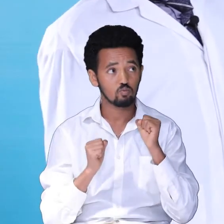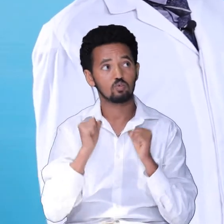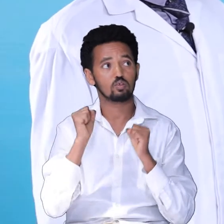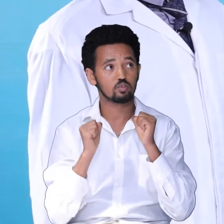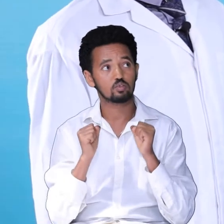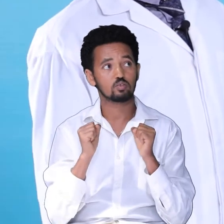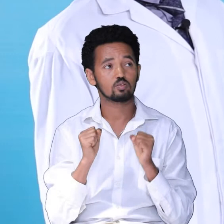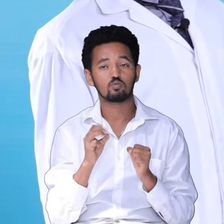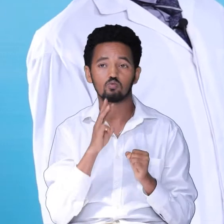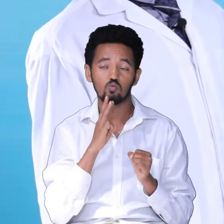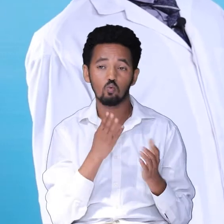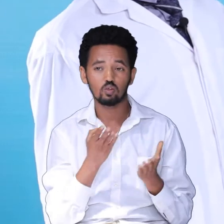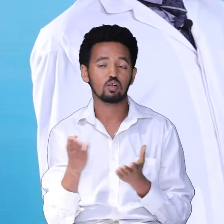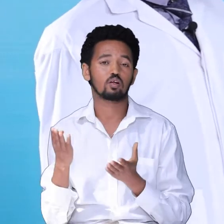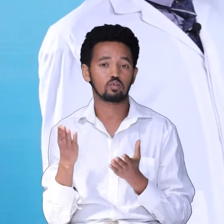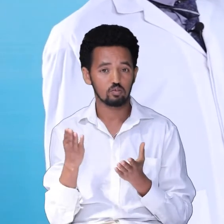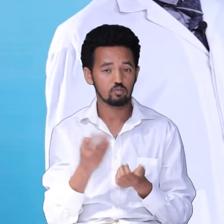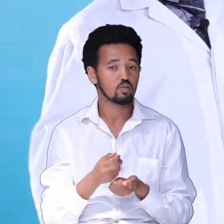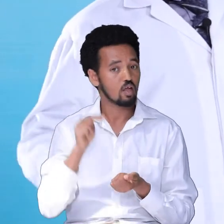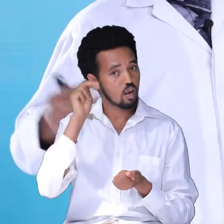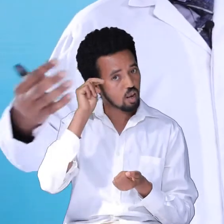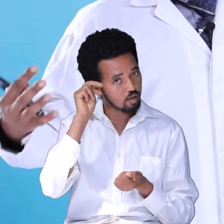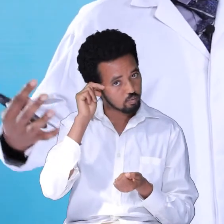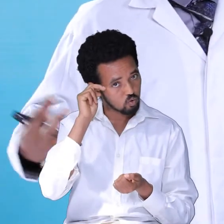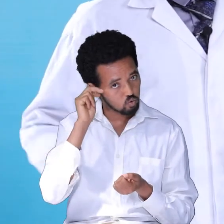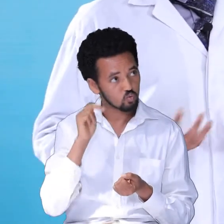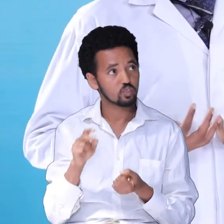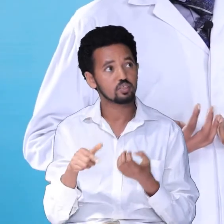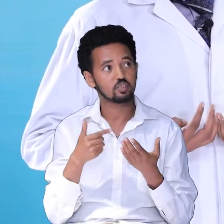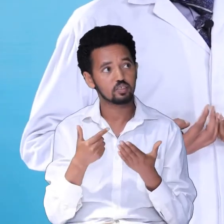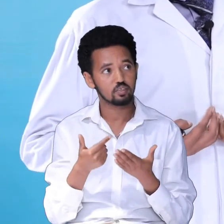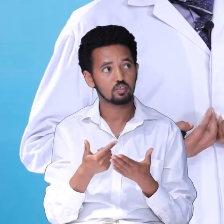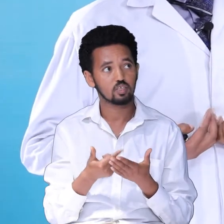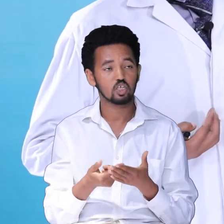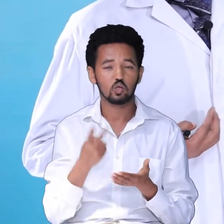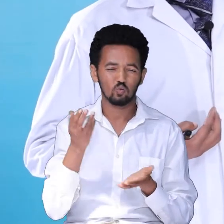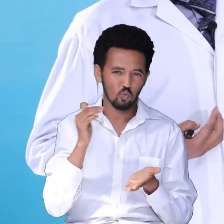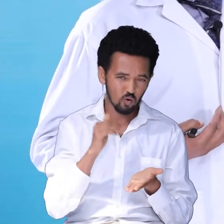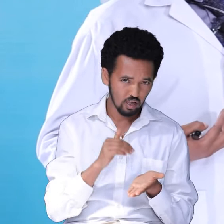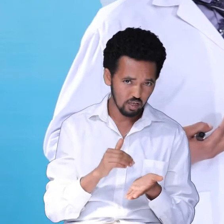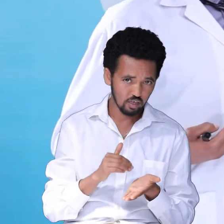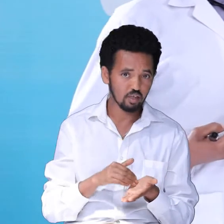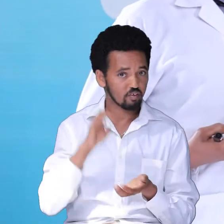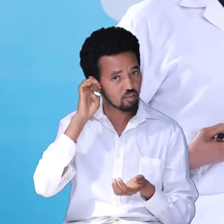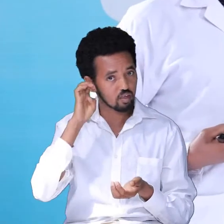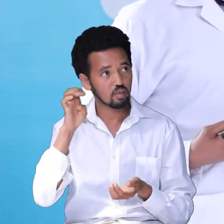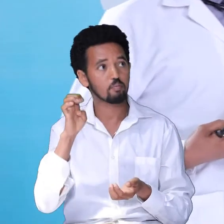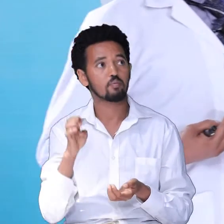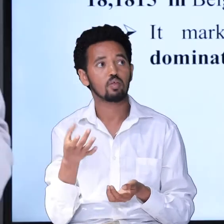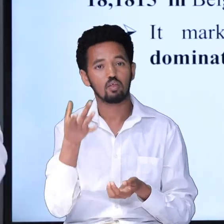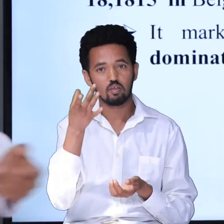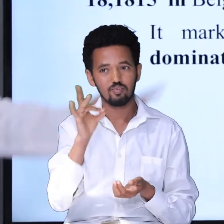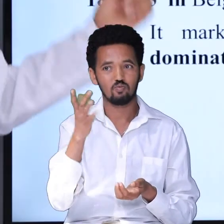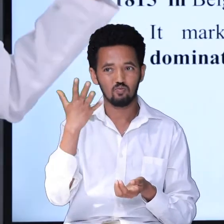The Battle of Waterloo, the Napoleon's enemy united to against him in